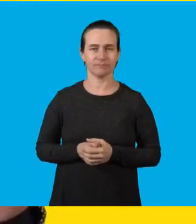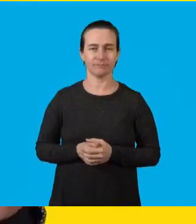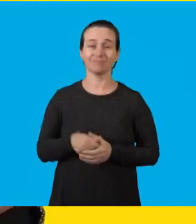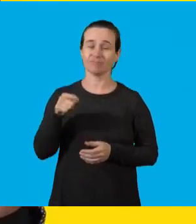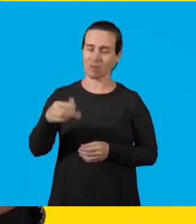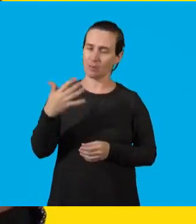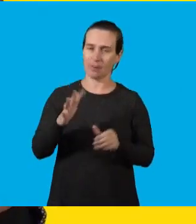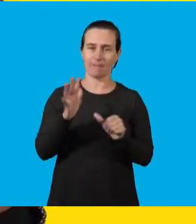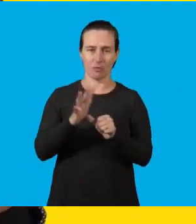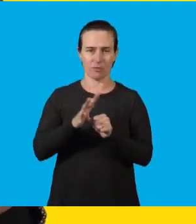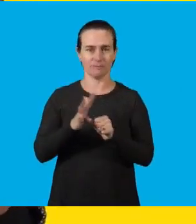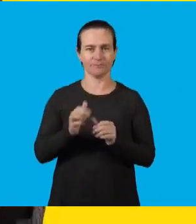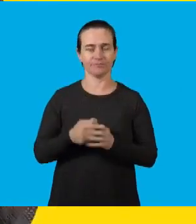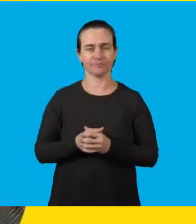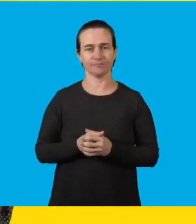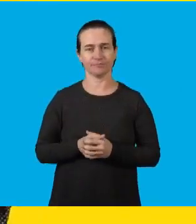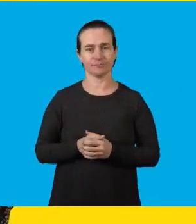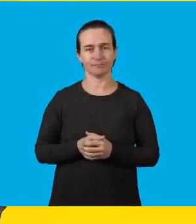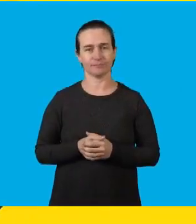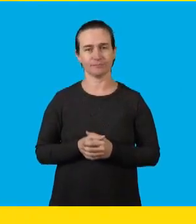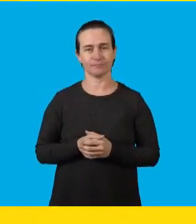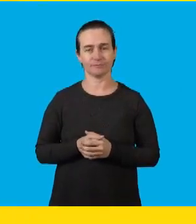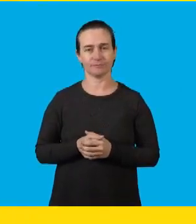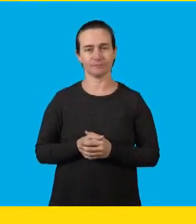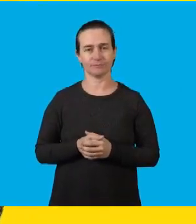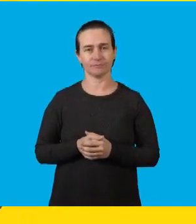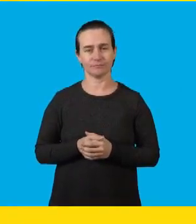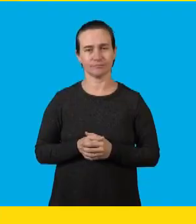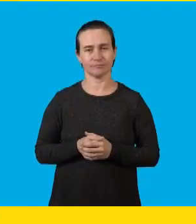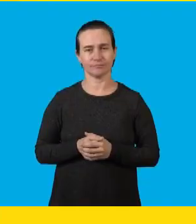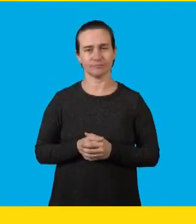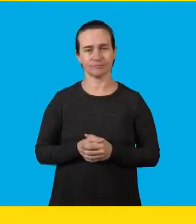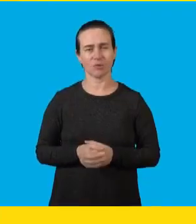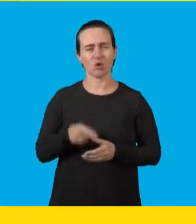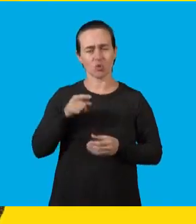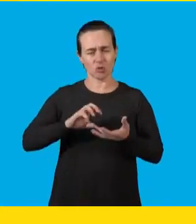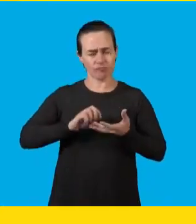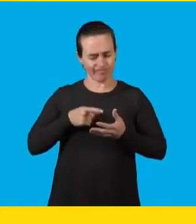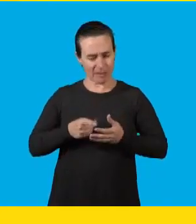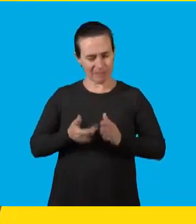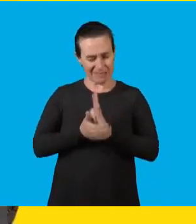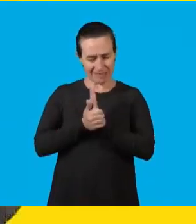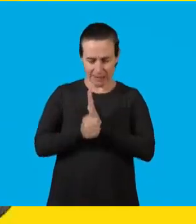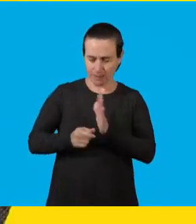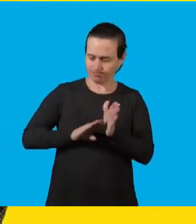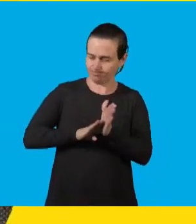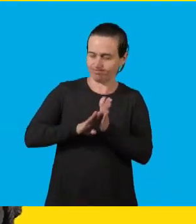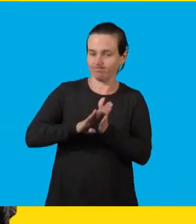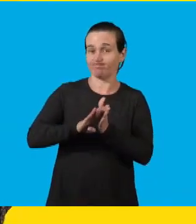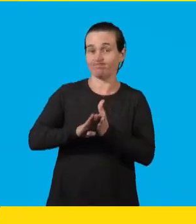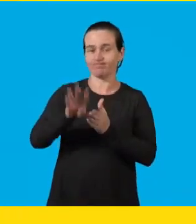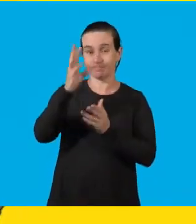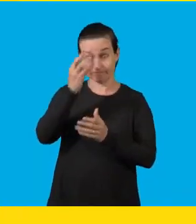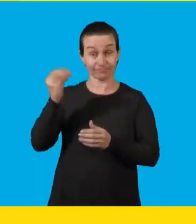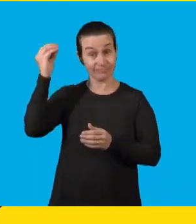information. Very important. And then, coupled with that, so while you hone in on your historical skills, you have to